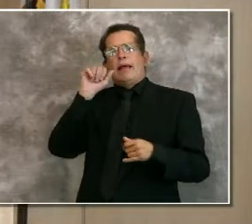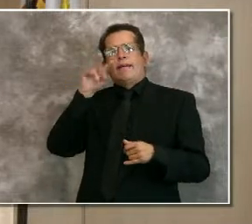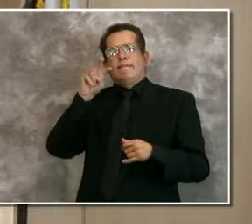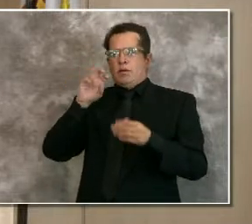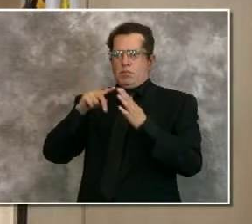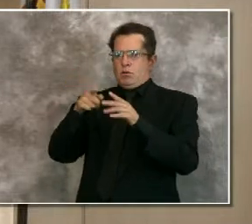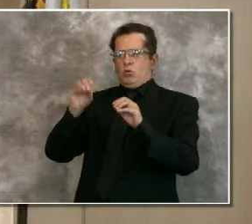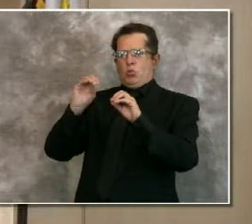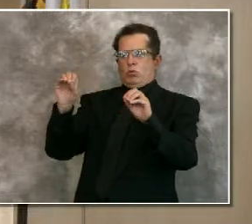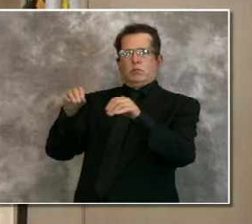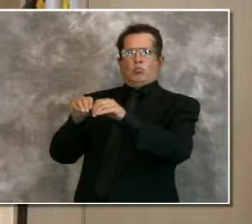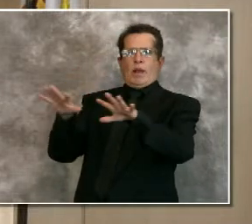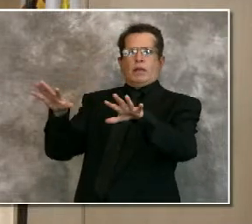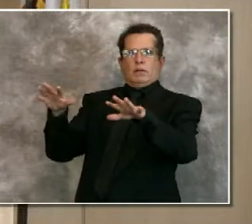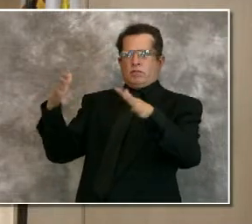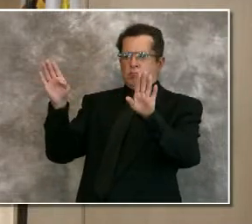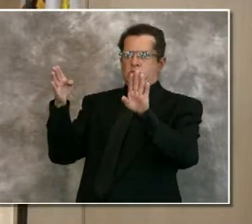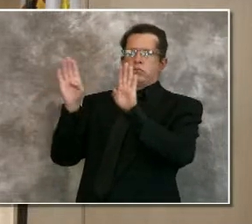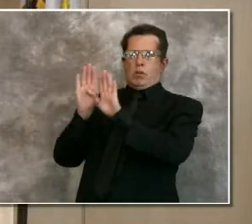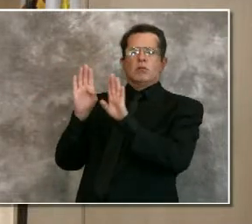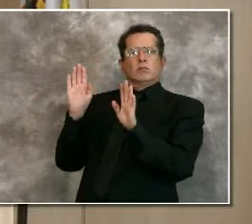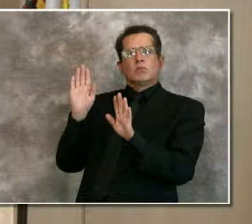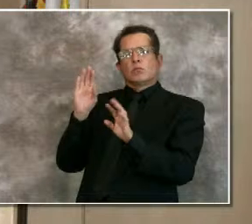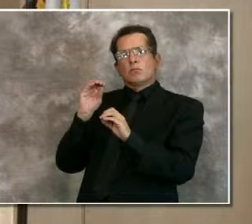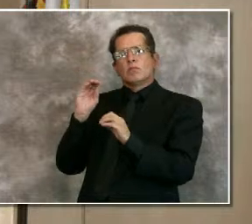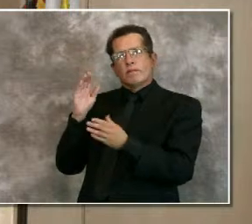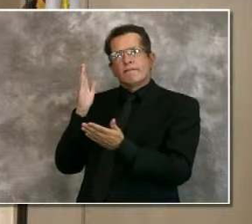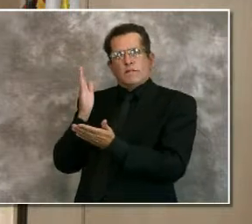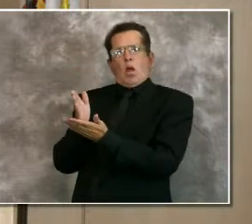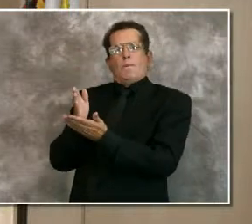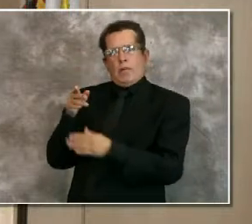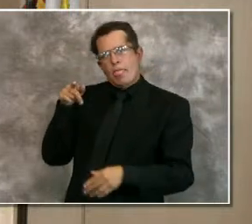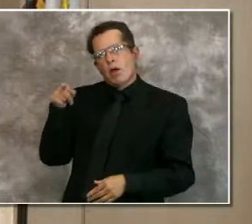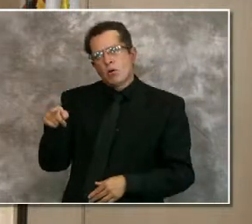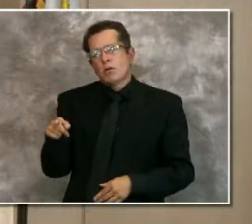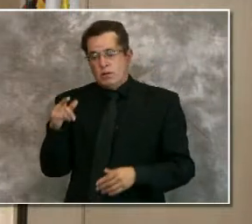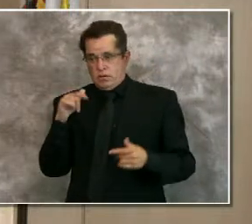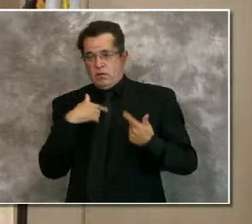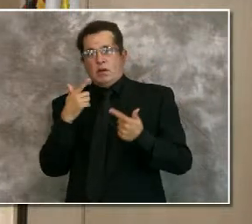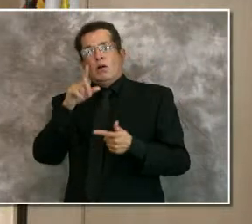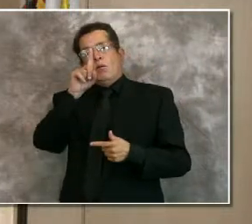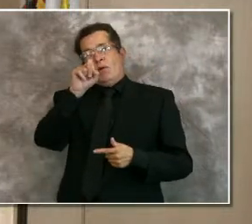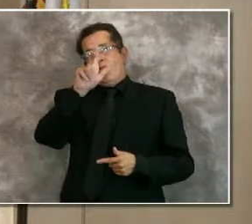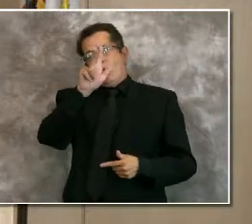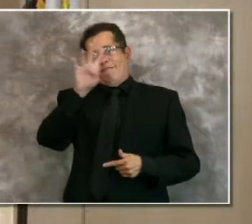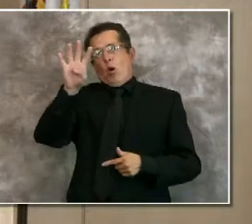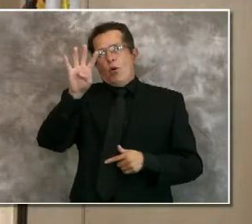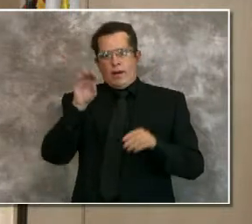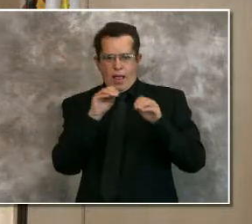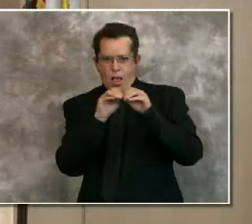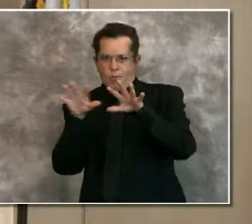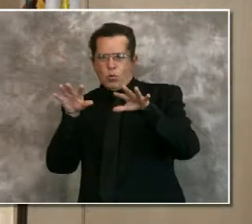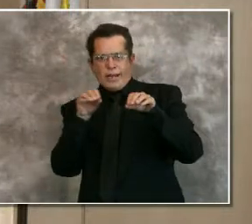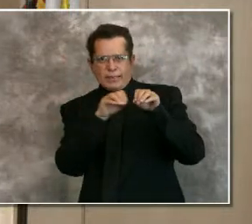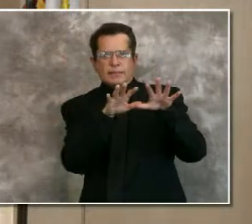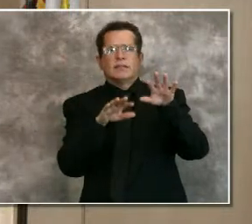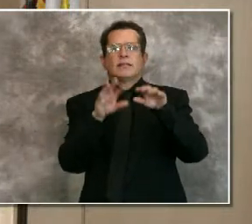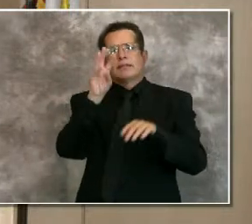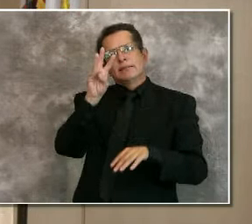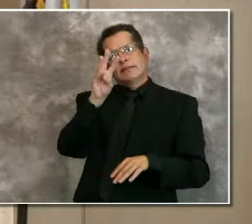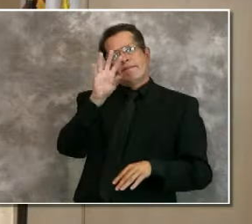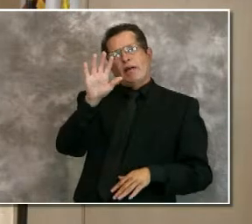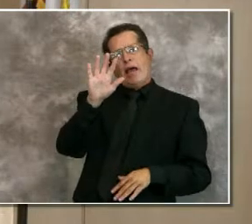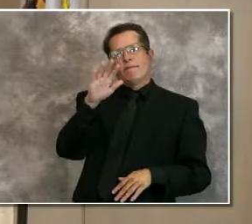no cases reported in the past 14 days or longer. Of the 134 outbreaks,